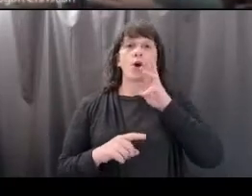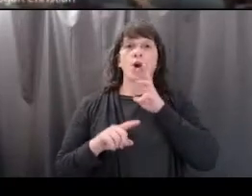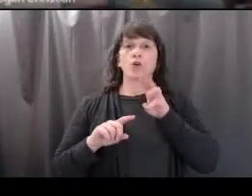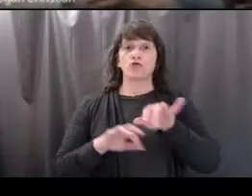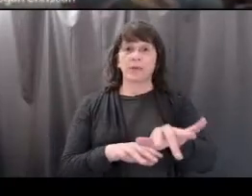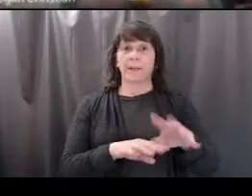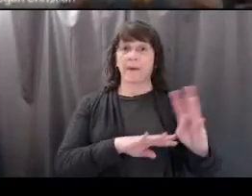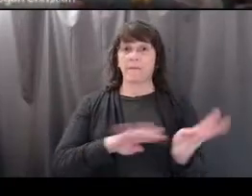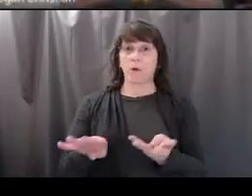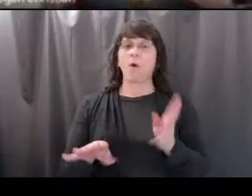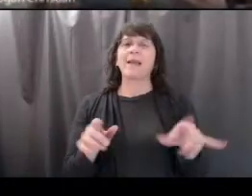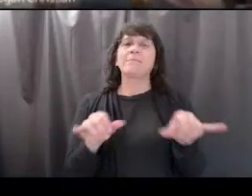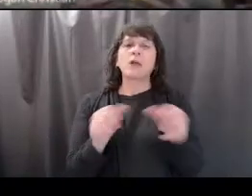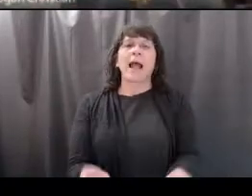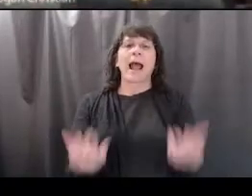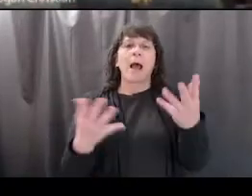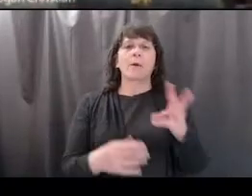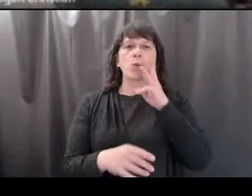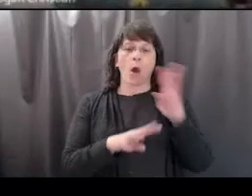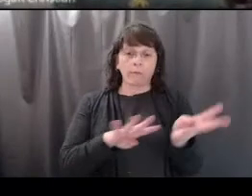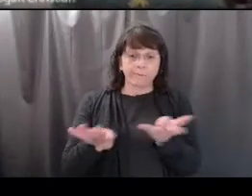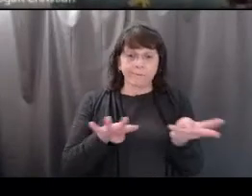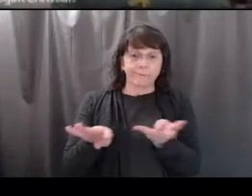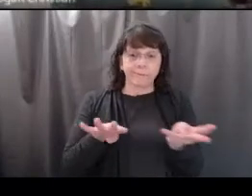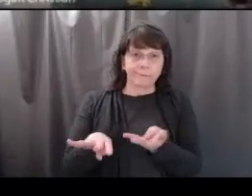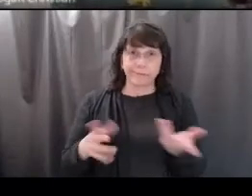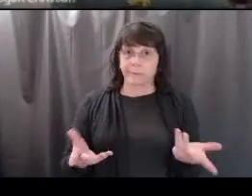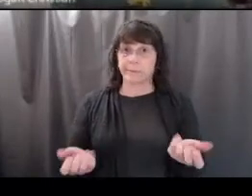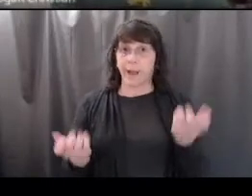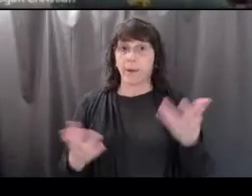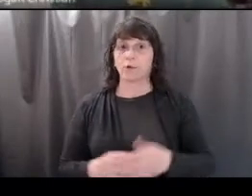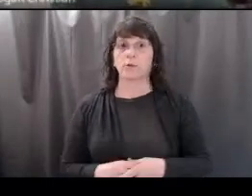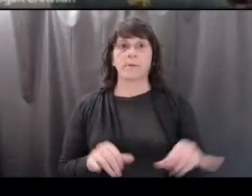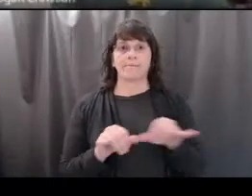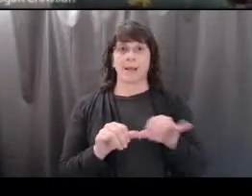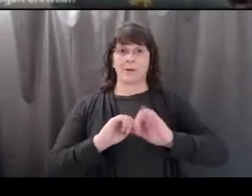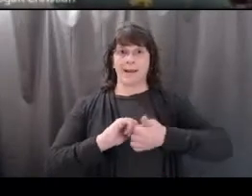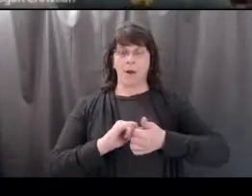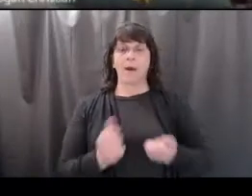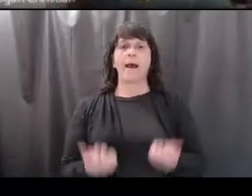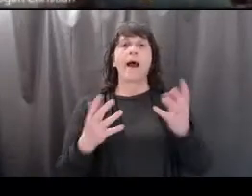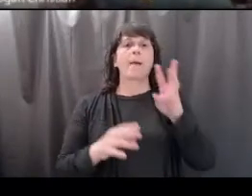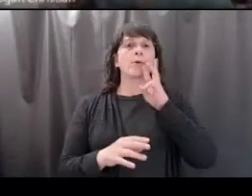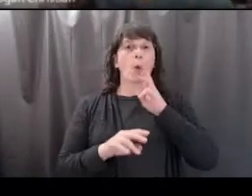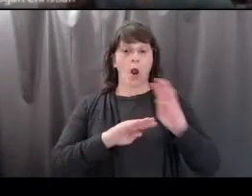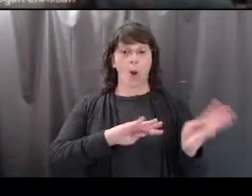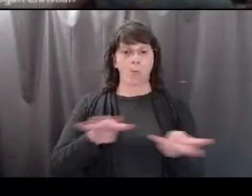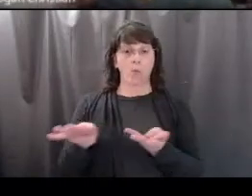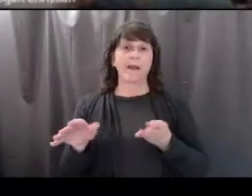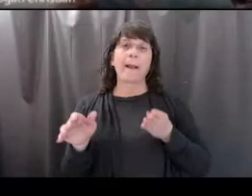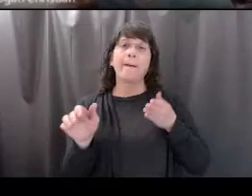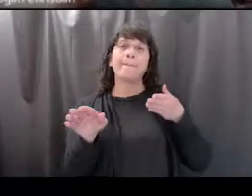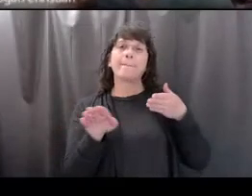is flowing in those streams, rivers, and other channels. It can be measured as the amount of water that's moving past a